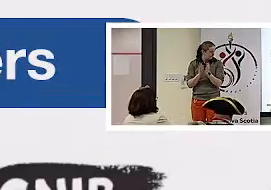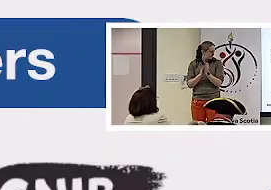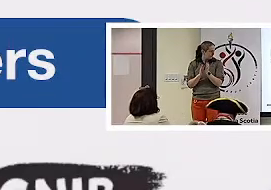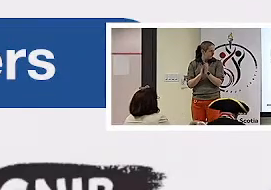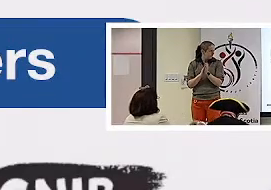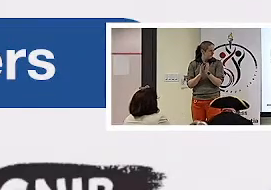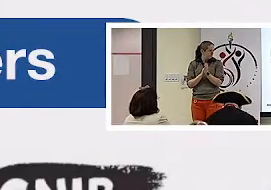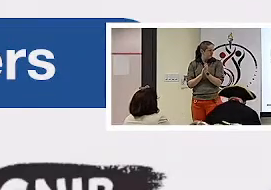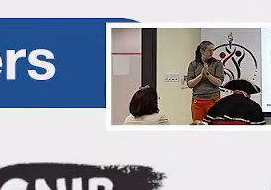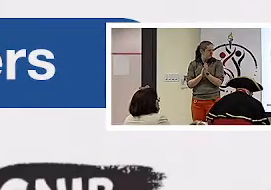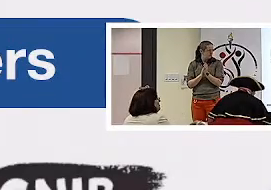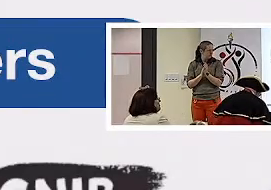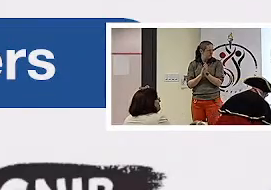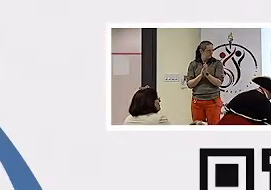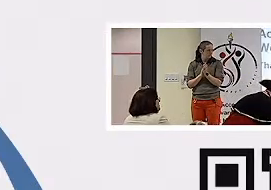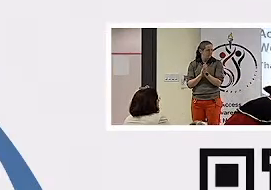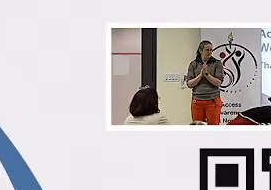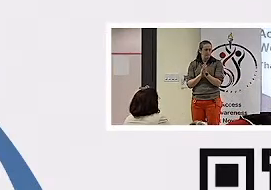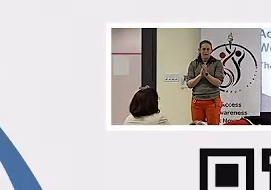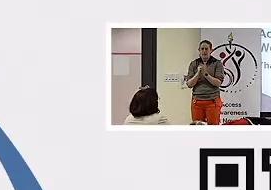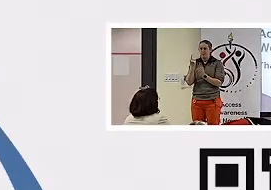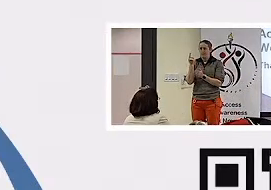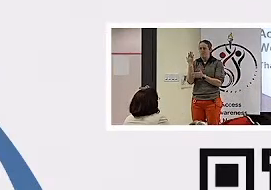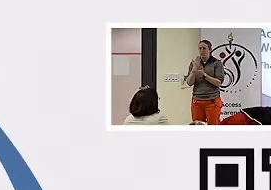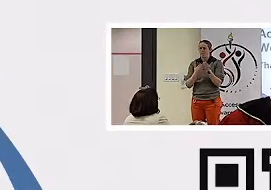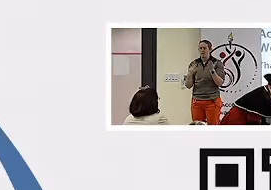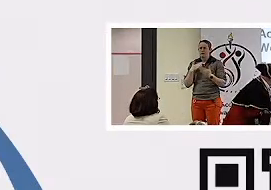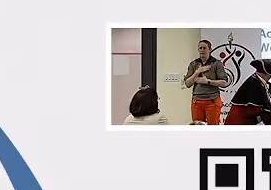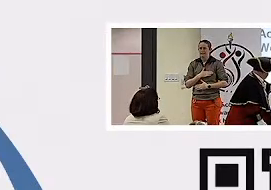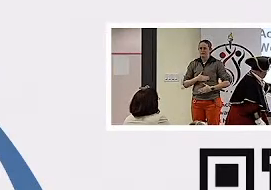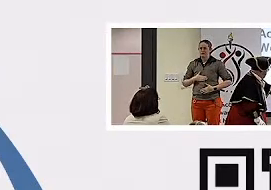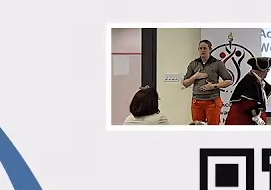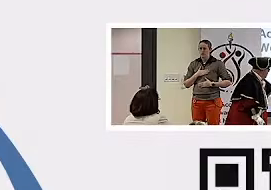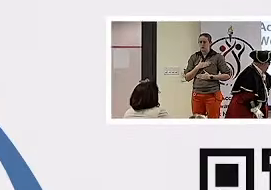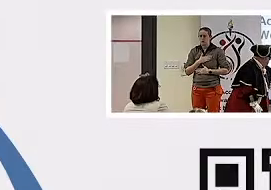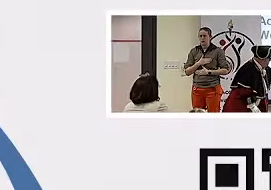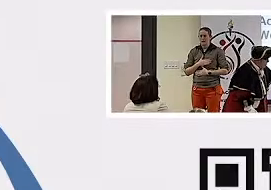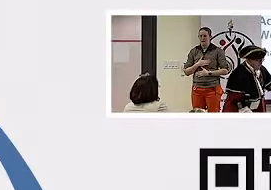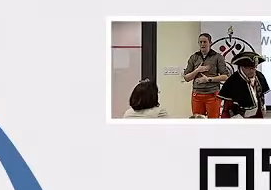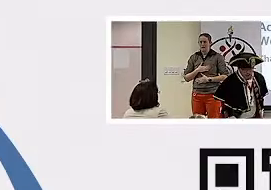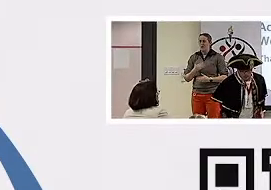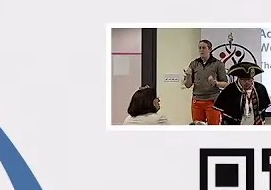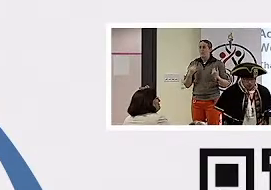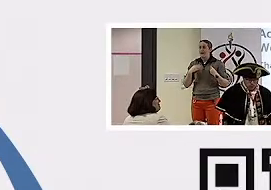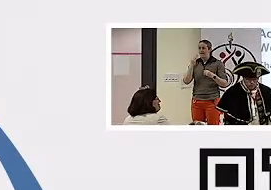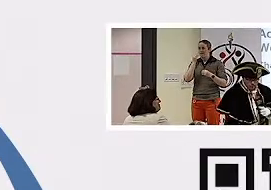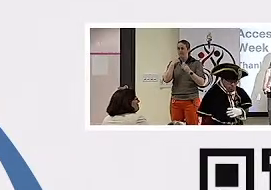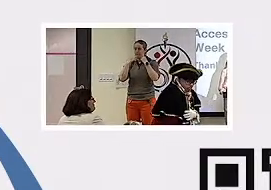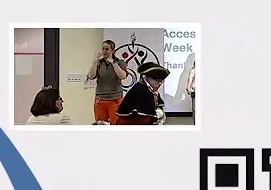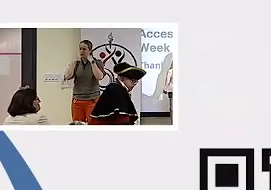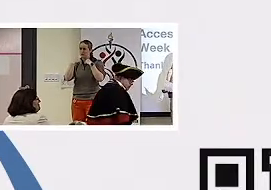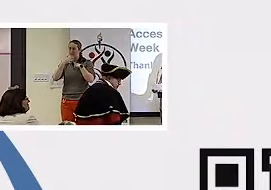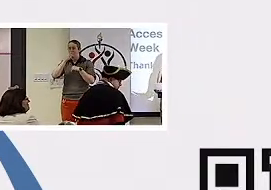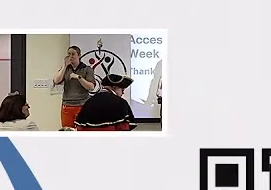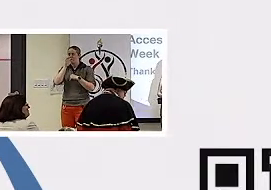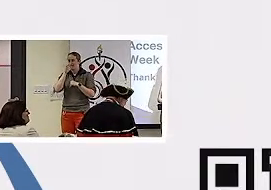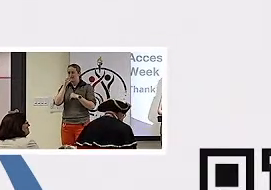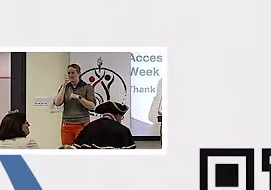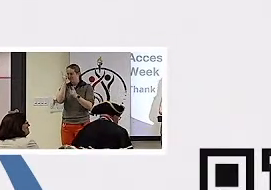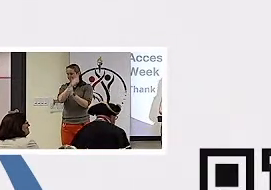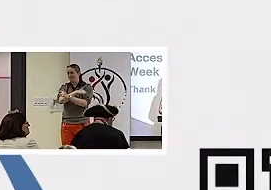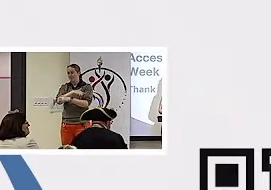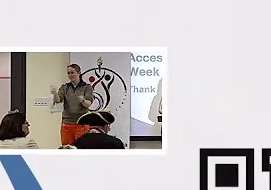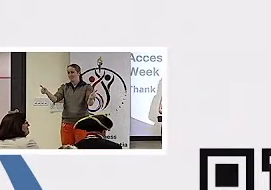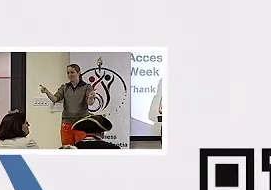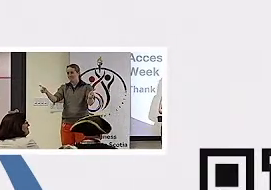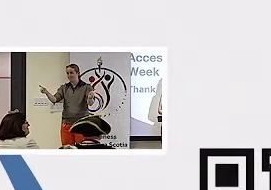And I know the one part that everybody is going to enjoy hearing so much, we have food and drinks for anyone who would like to help themselves